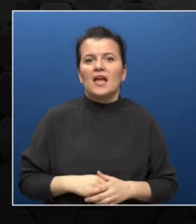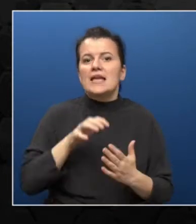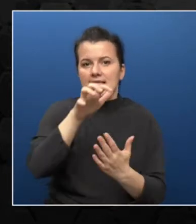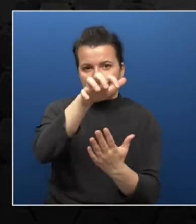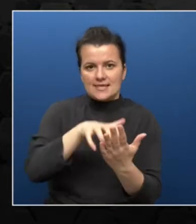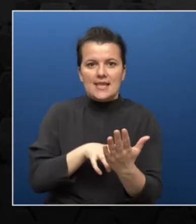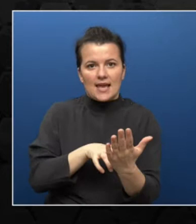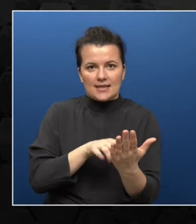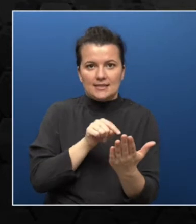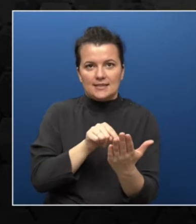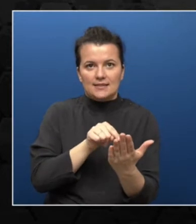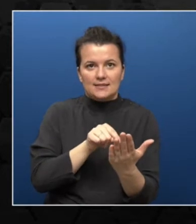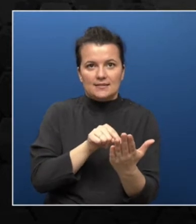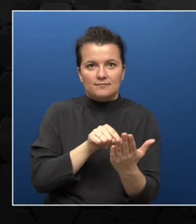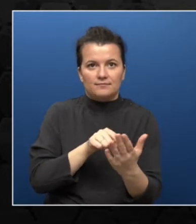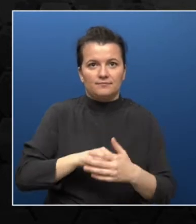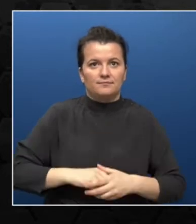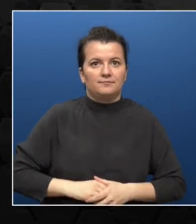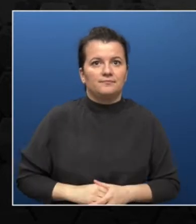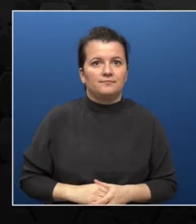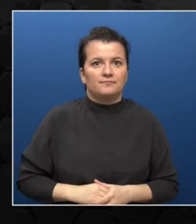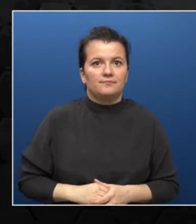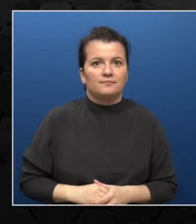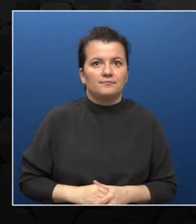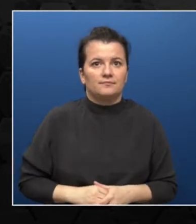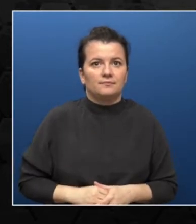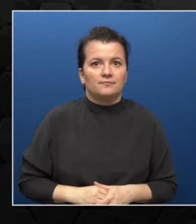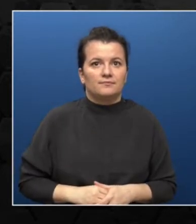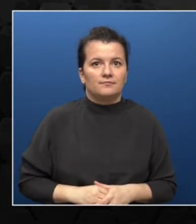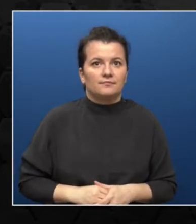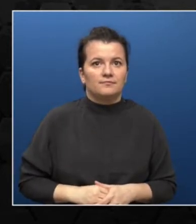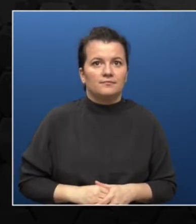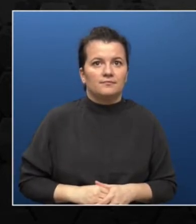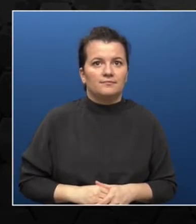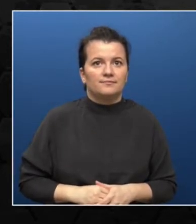like the test to be analyzed.